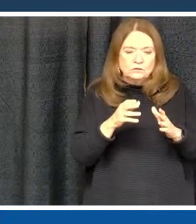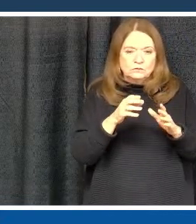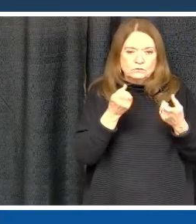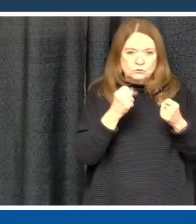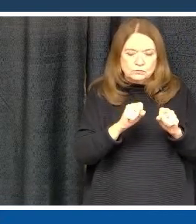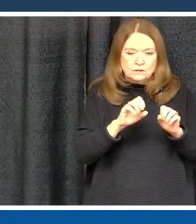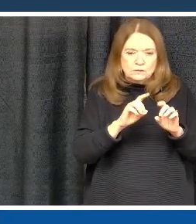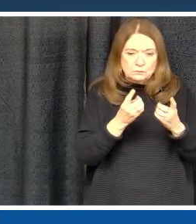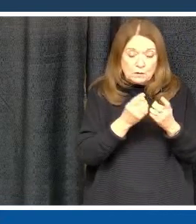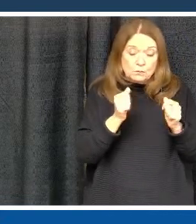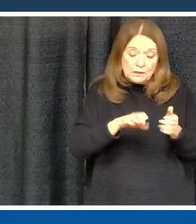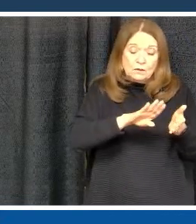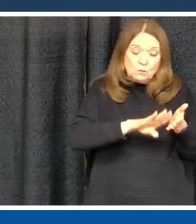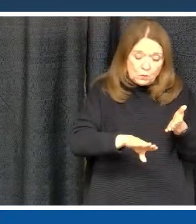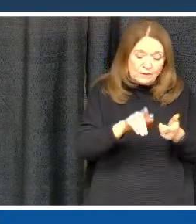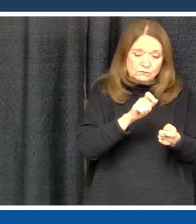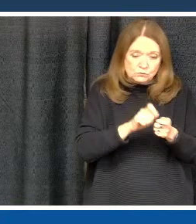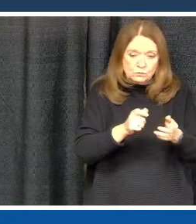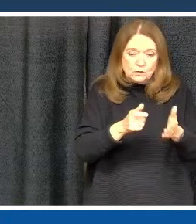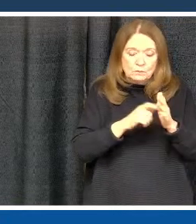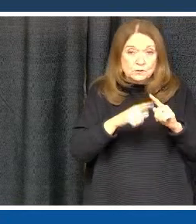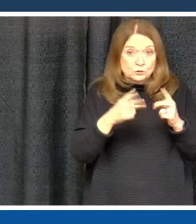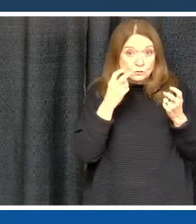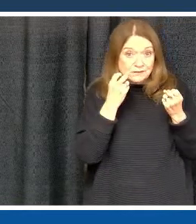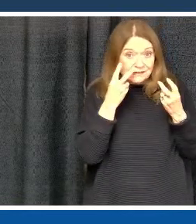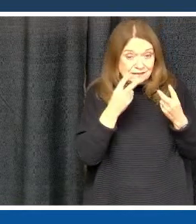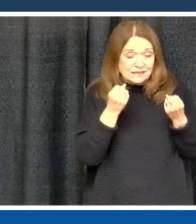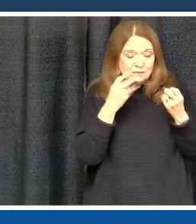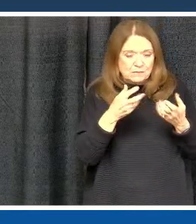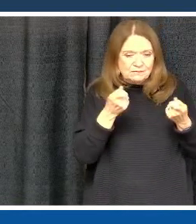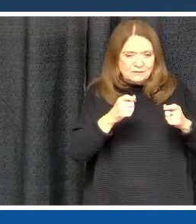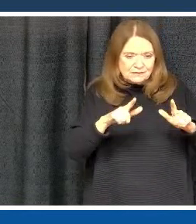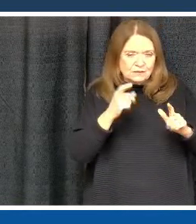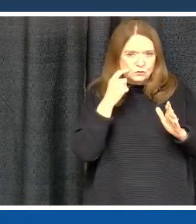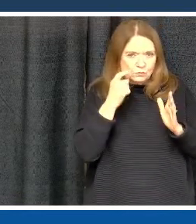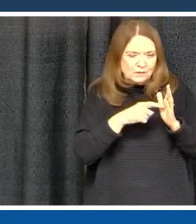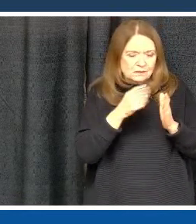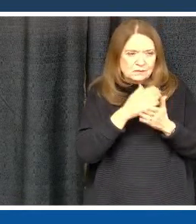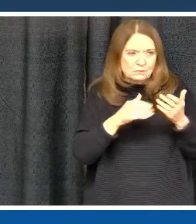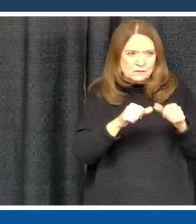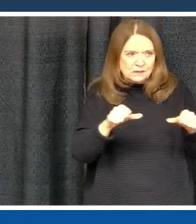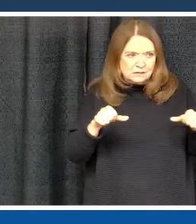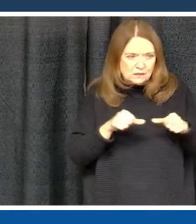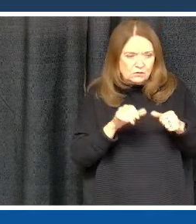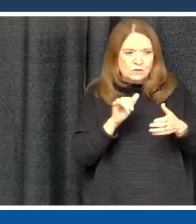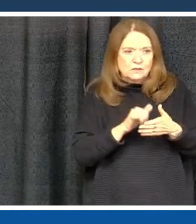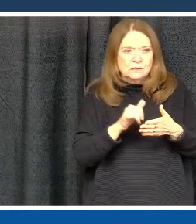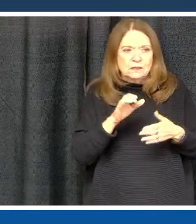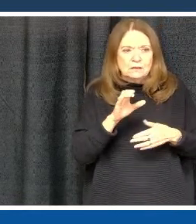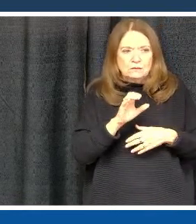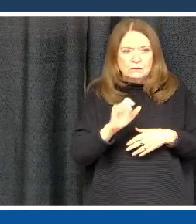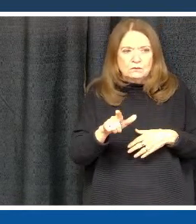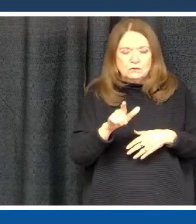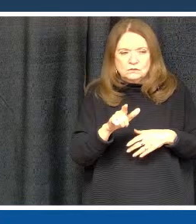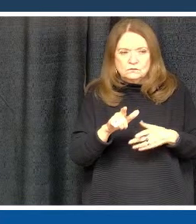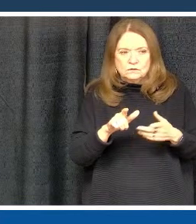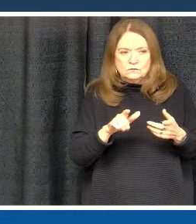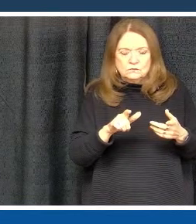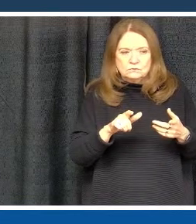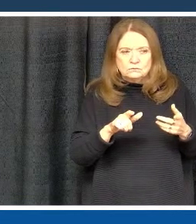requirements. But as you'll see in many of these slides, and you'll recognize some of these areas, they're not specific to only one part of Clarksville. There's going to be a lot of